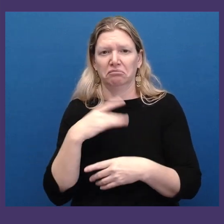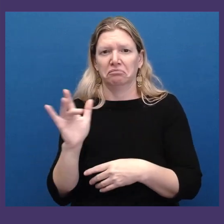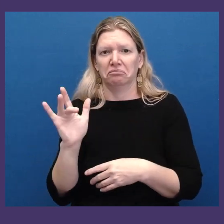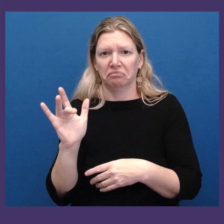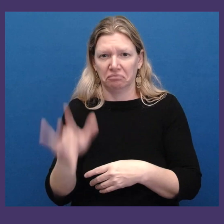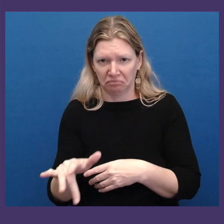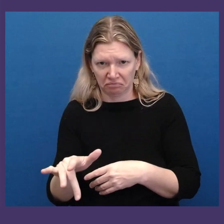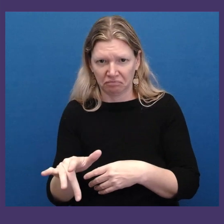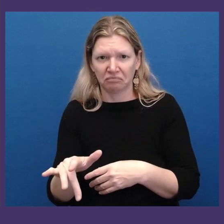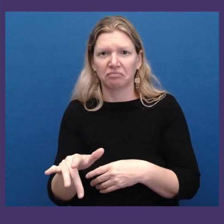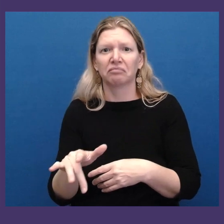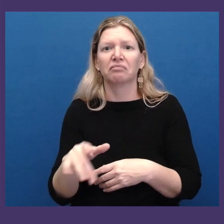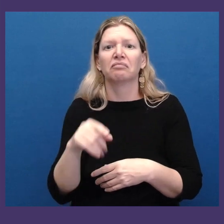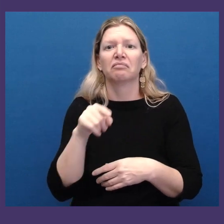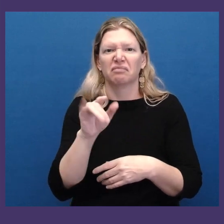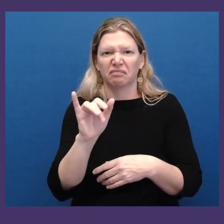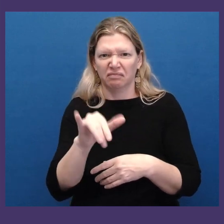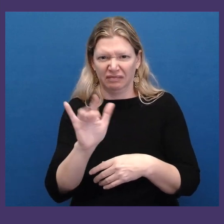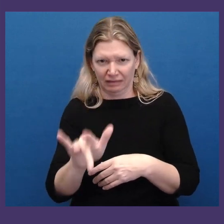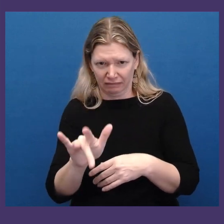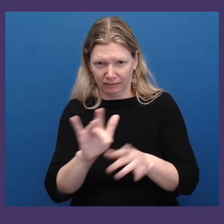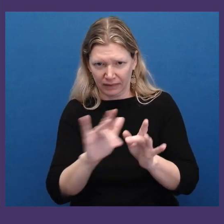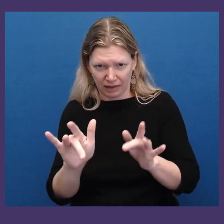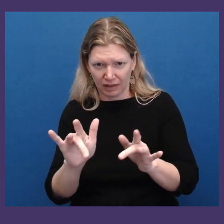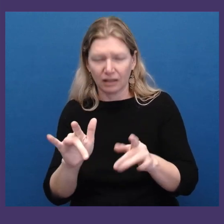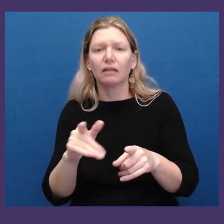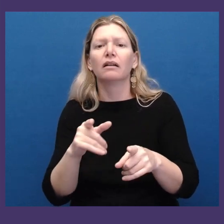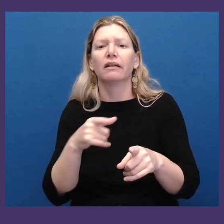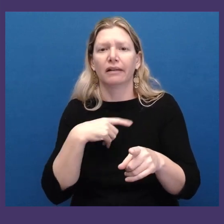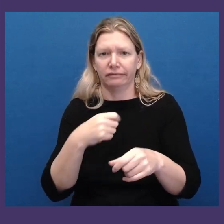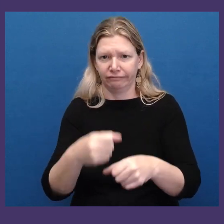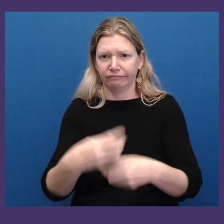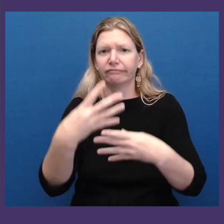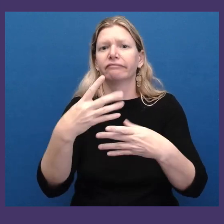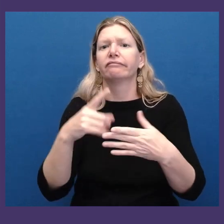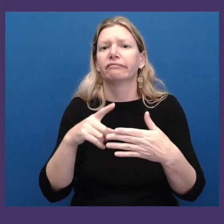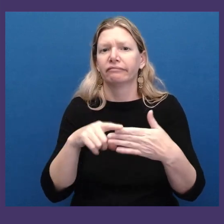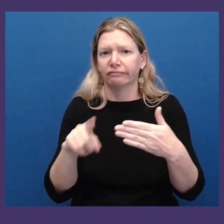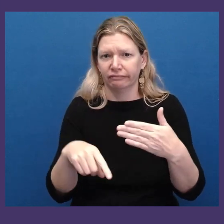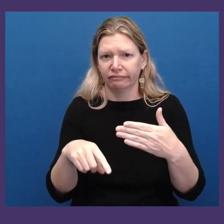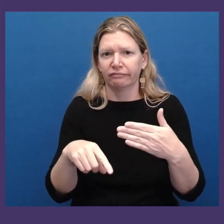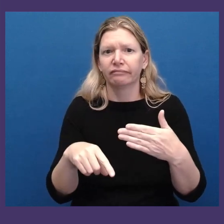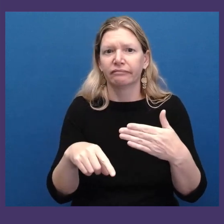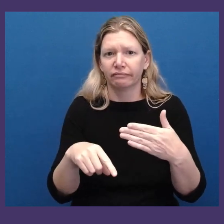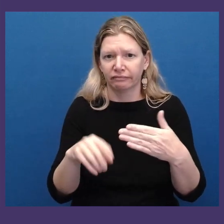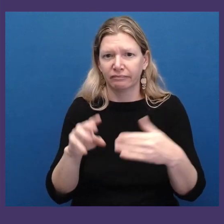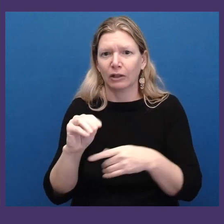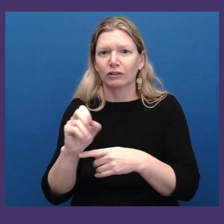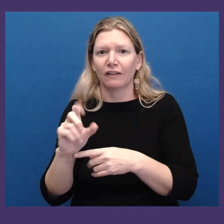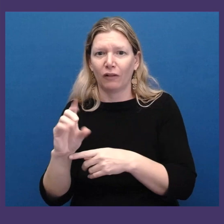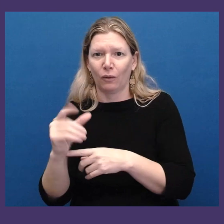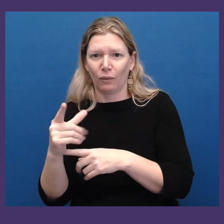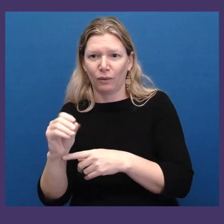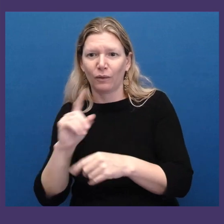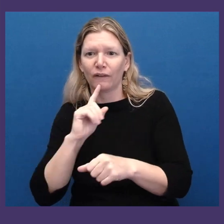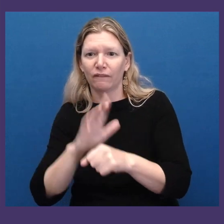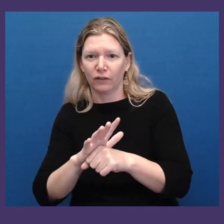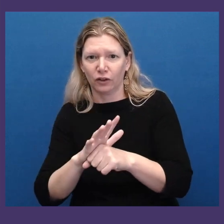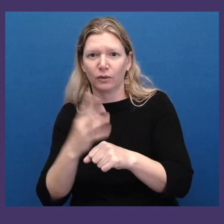Yeah, I got the result. Microsoft logo Four squares in a consisting grid of pattern. 4 squares in a grid